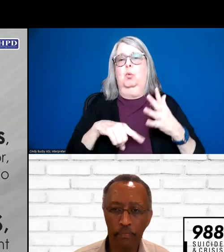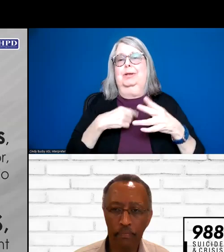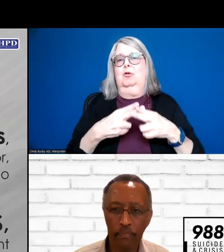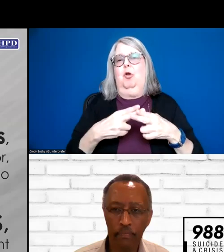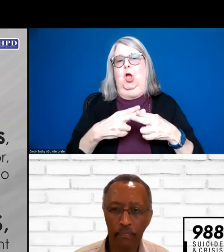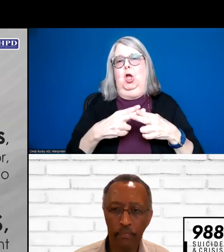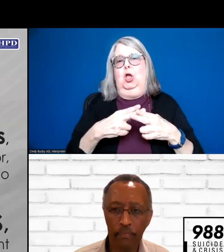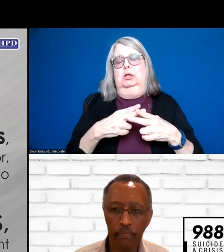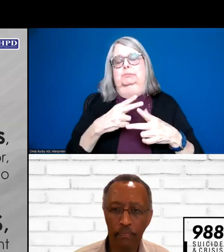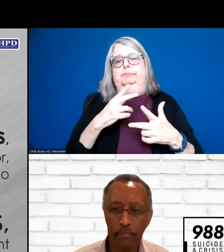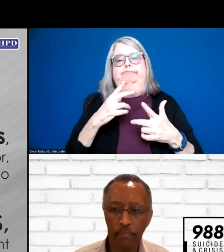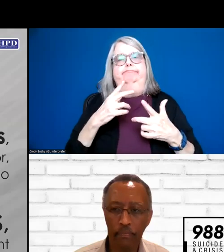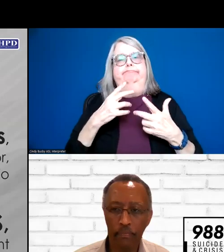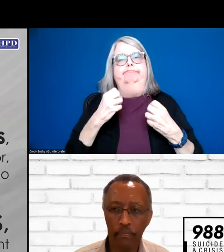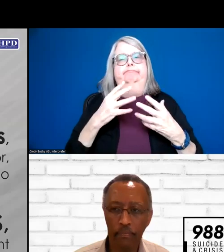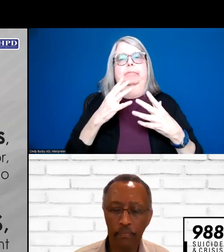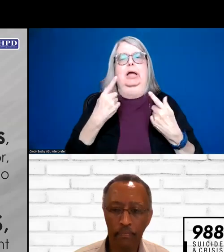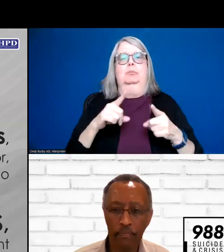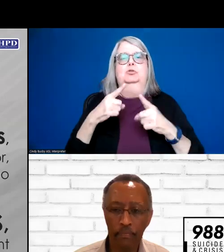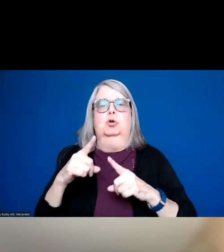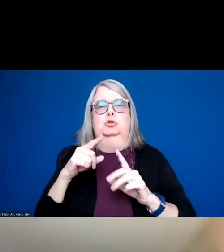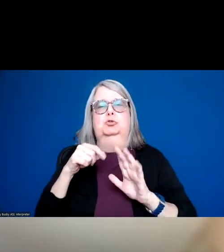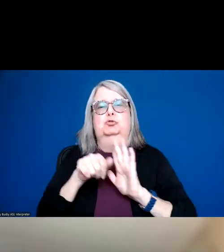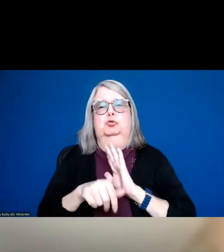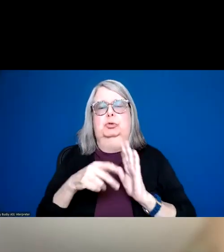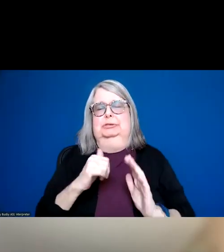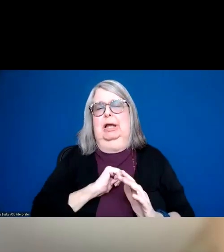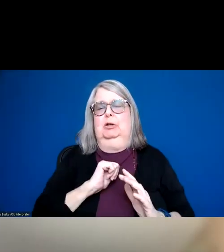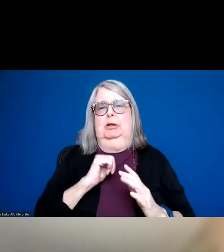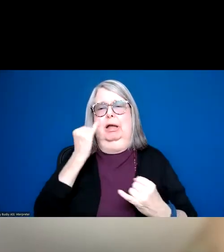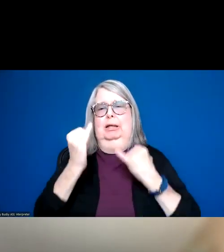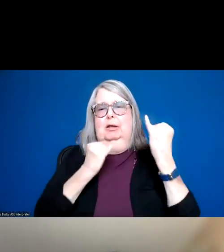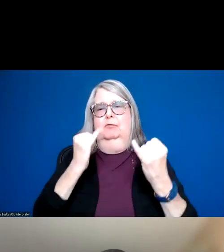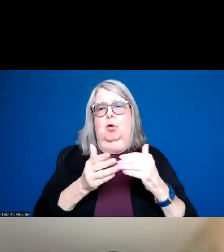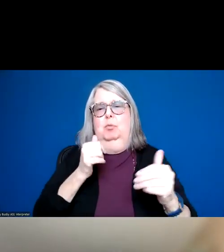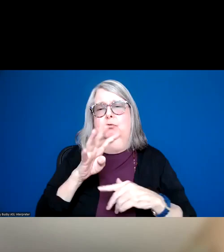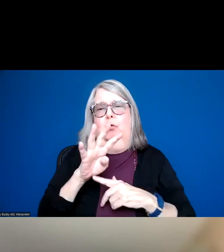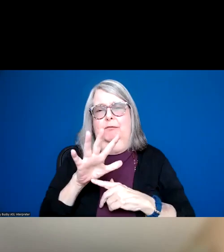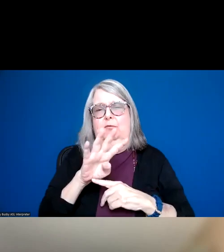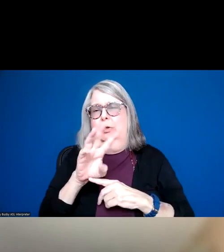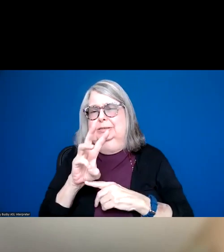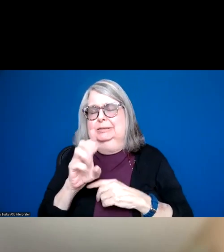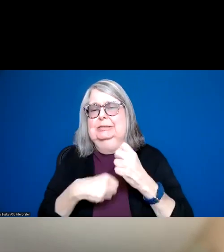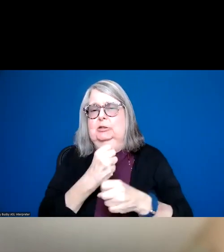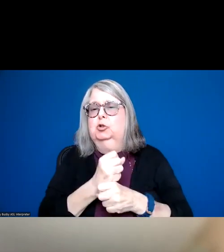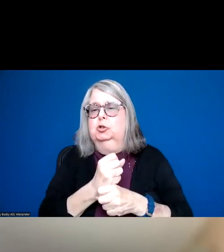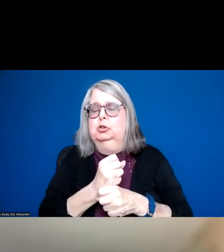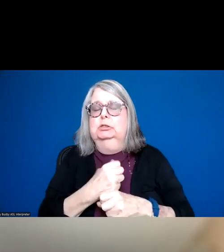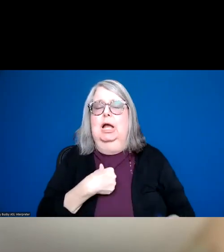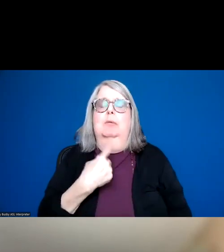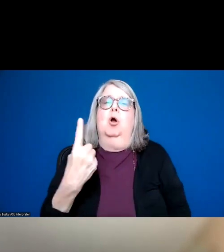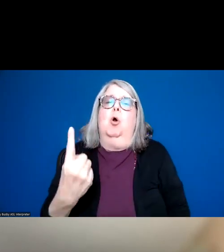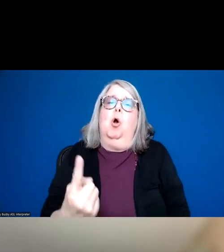of suicidal ideation for probably almost 45, 46 years. And so I am